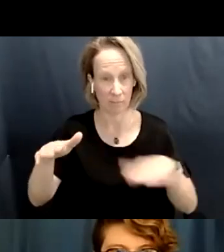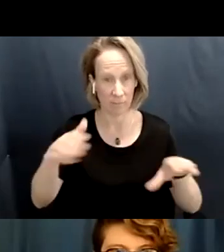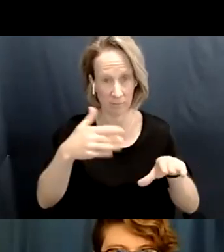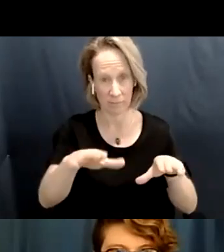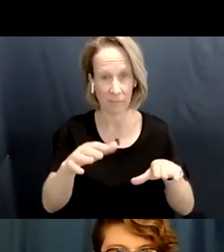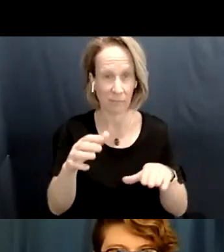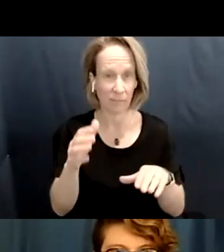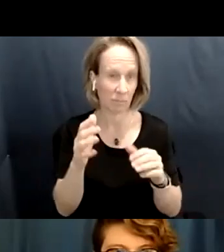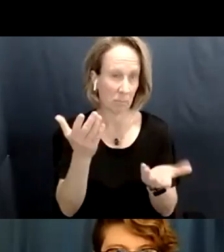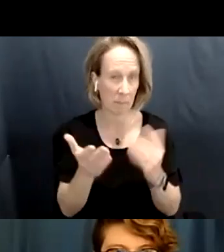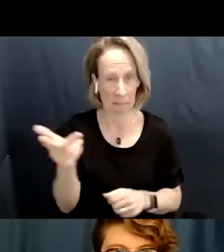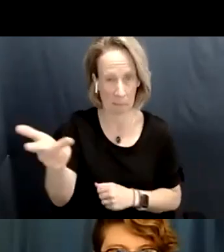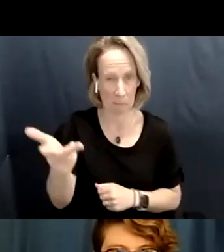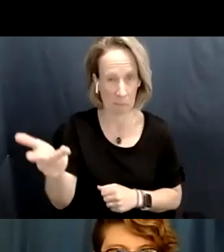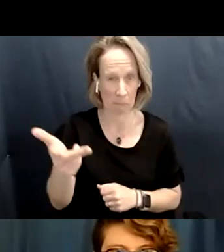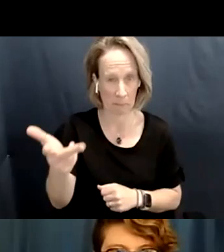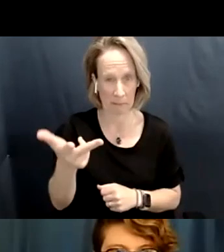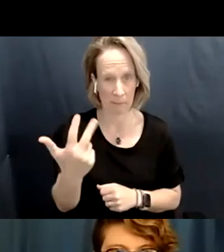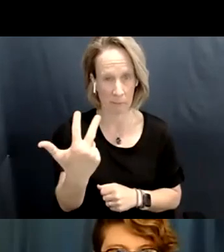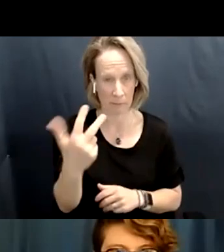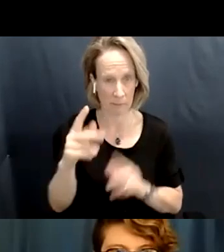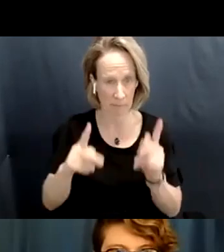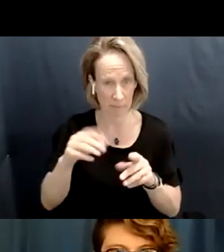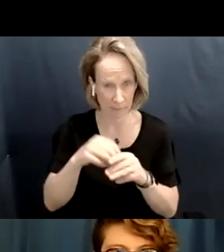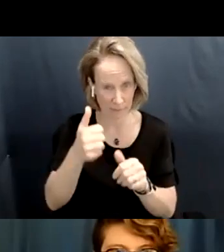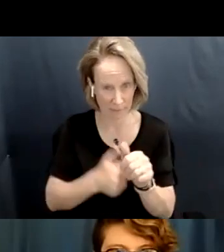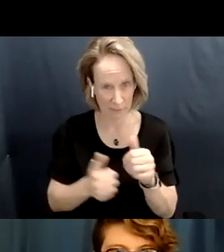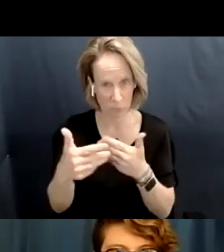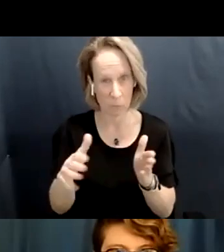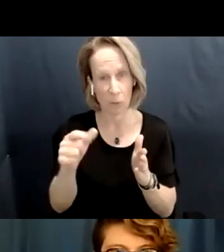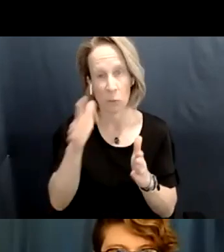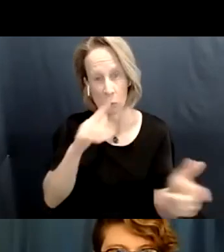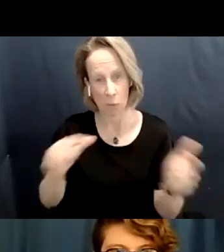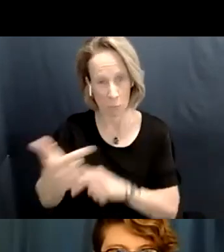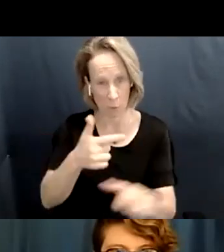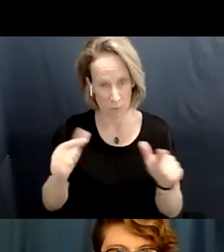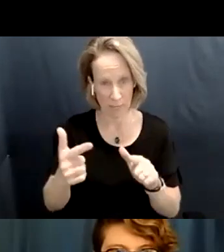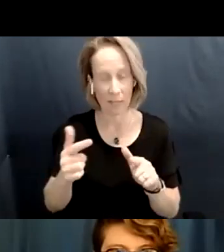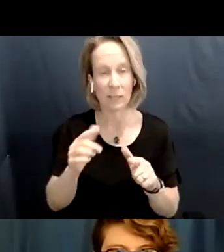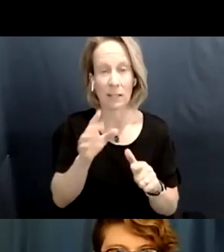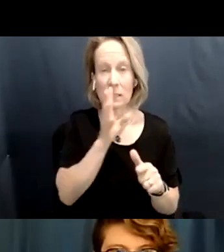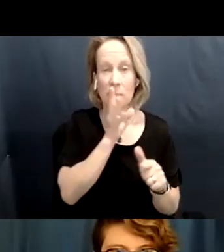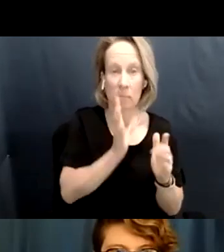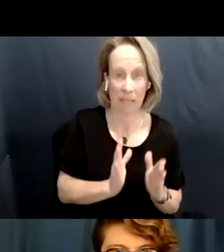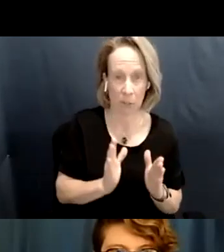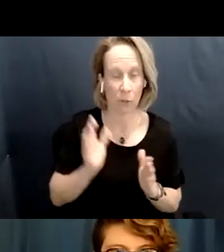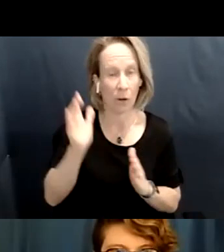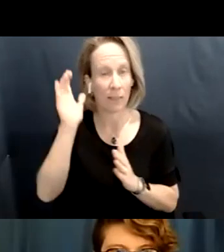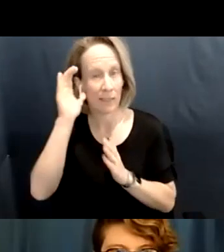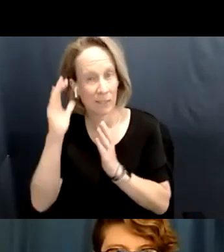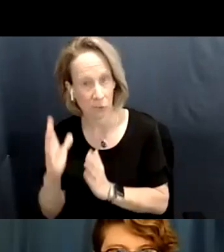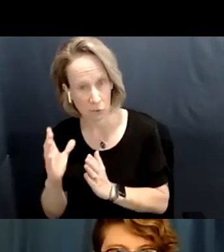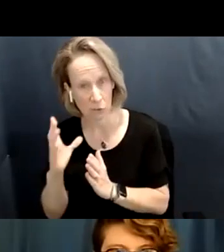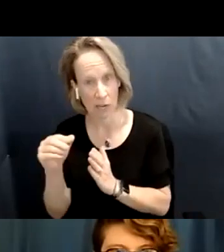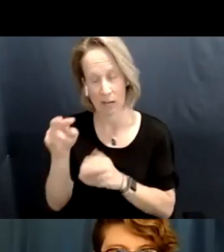folks to a room. And so you'll rotate being the speaker, the listener, and the observer. And some folks might be